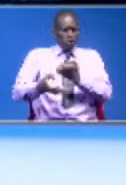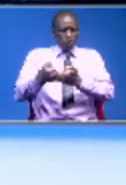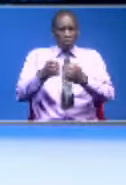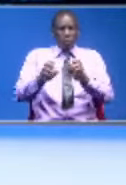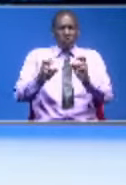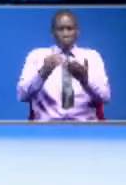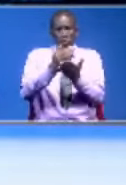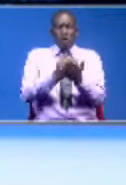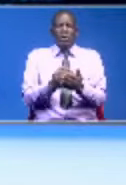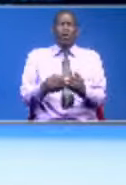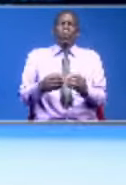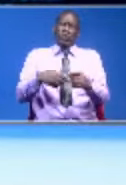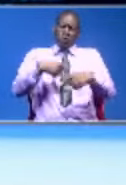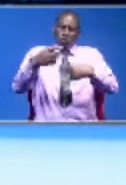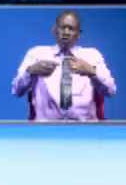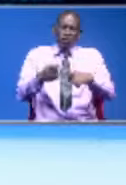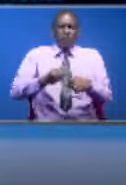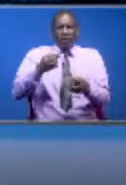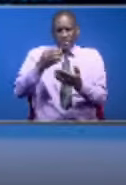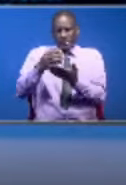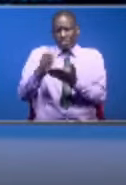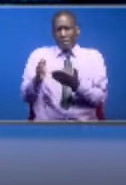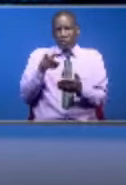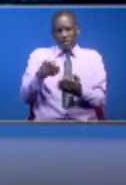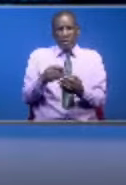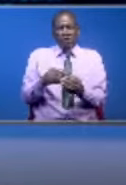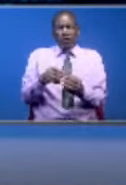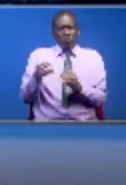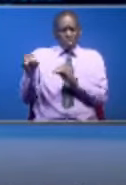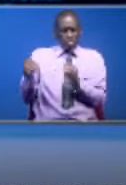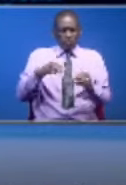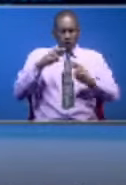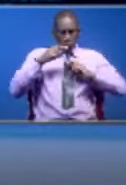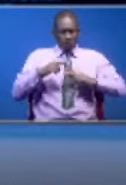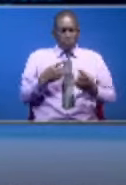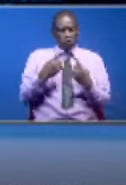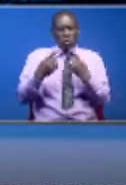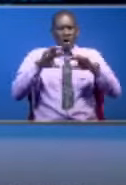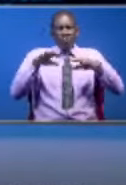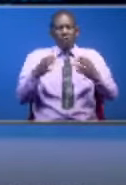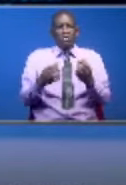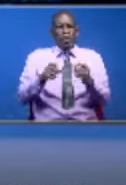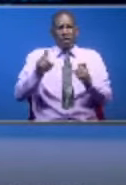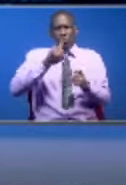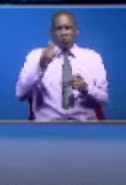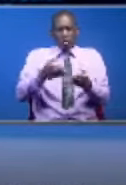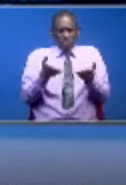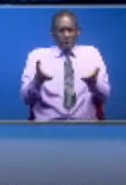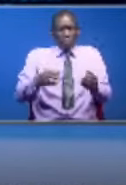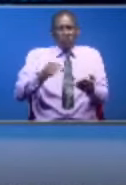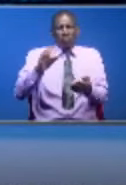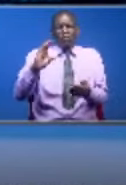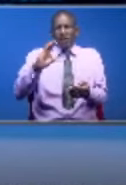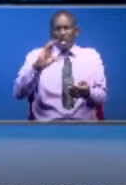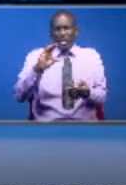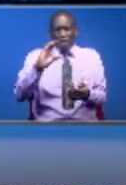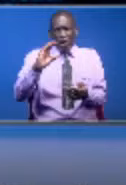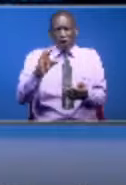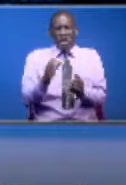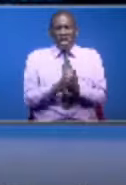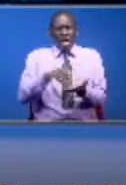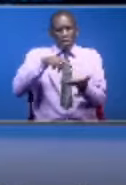leg of this conversation where James again took us to the break, speaking about the question of availability of capital, bankability of